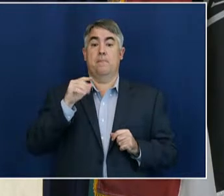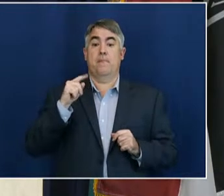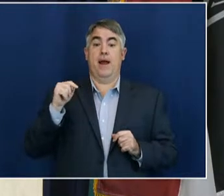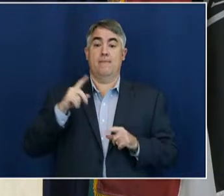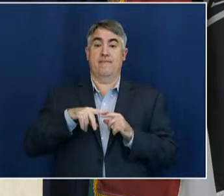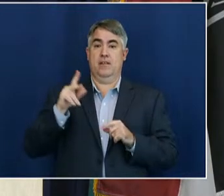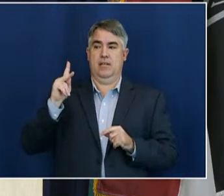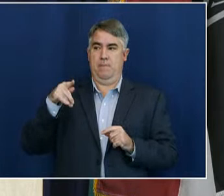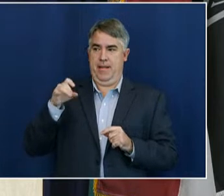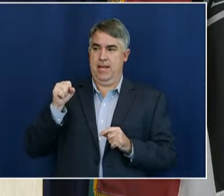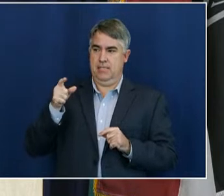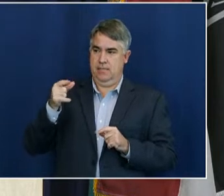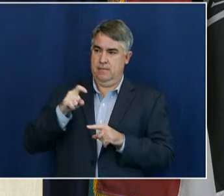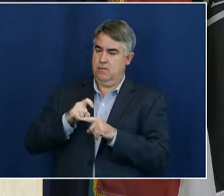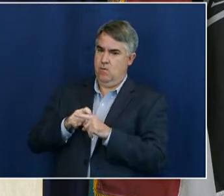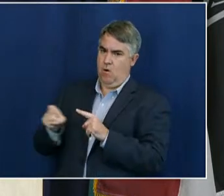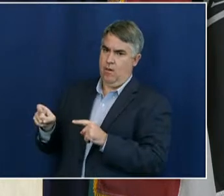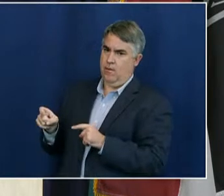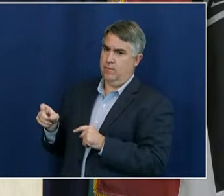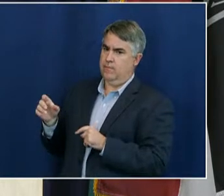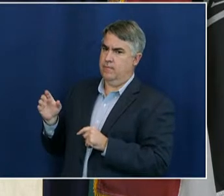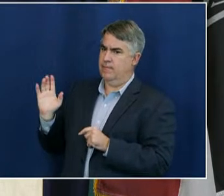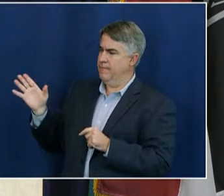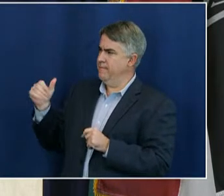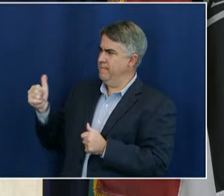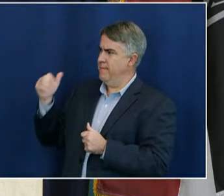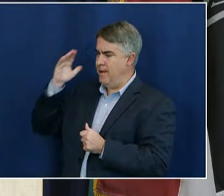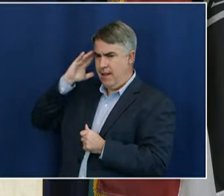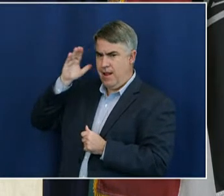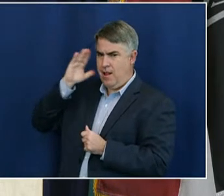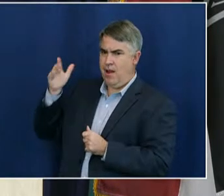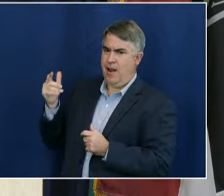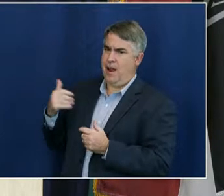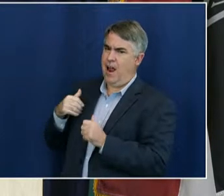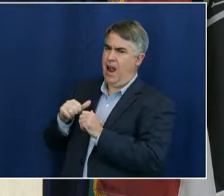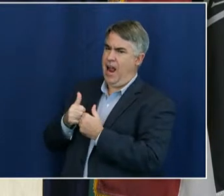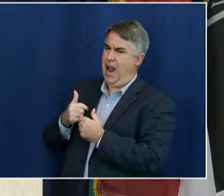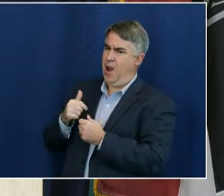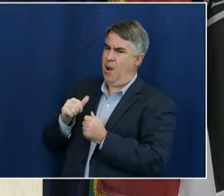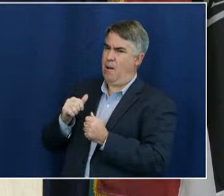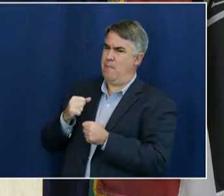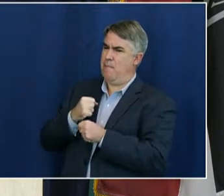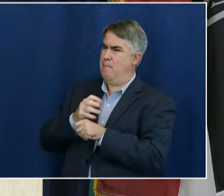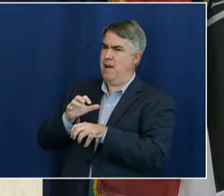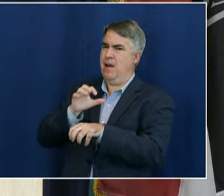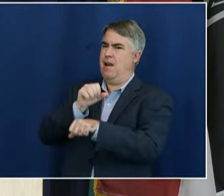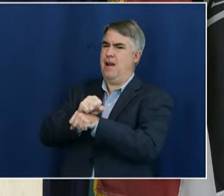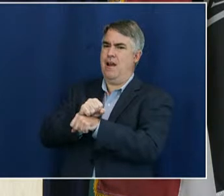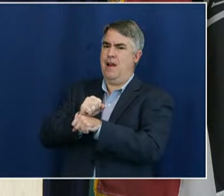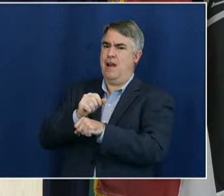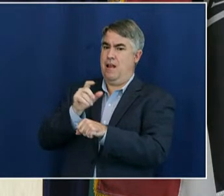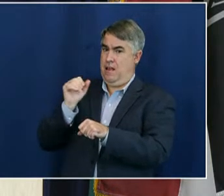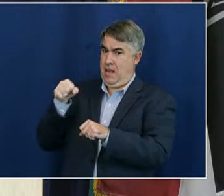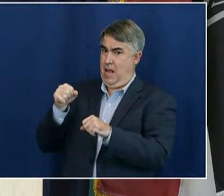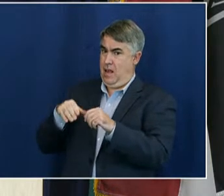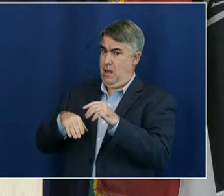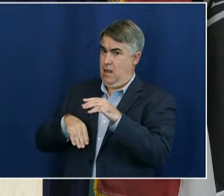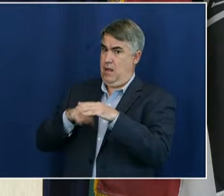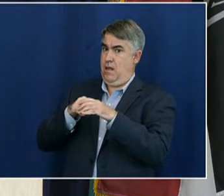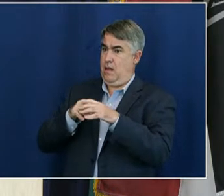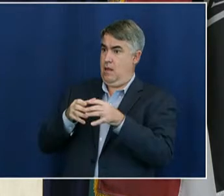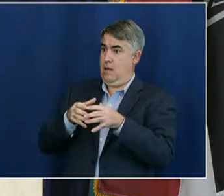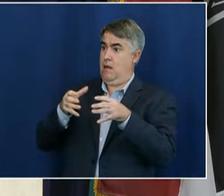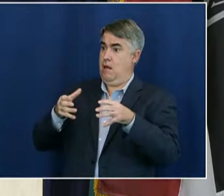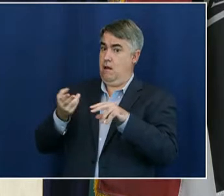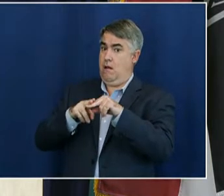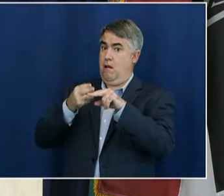Hi, for the Petco Park super vaccination site, how are those makeup appointments been going? Have you guys been able to expand capacity beyond 5,000 tests per day